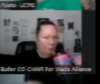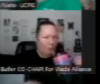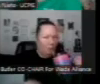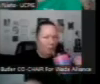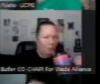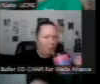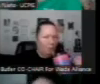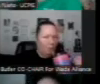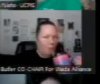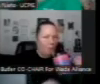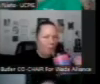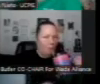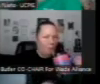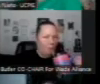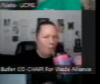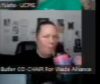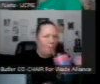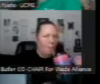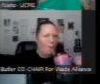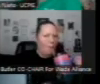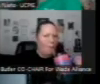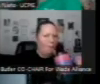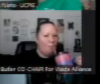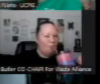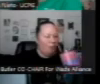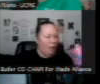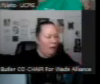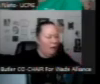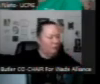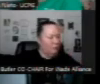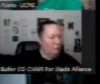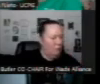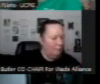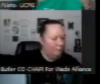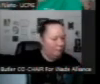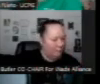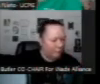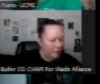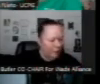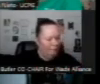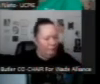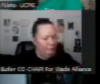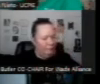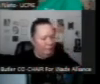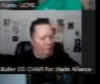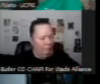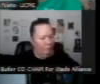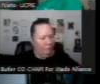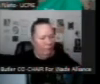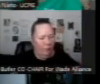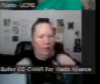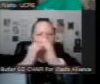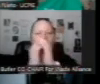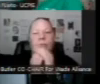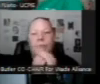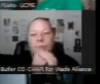saying, maybe there's a better place than here. And that's what they did. They traveled down and they went into Mexico, you know, went down to the